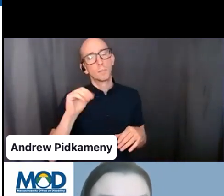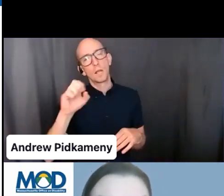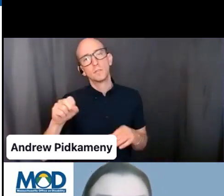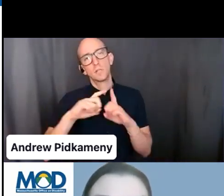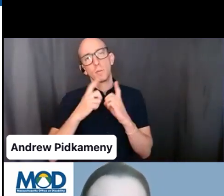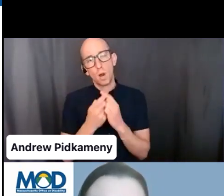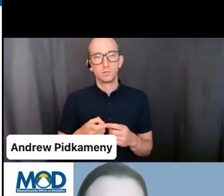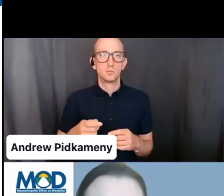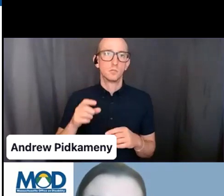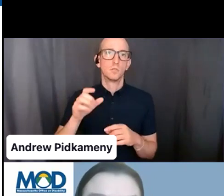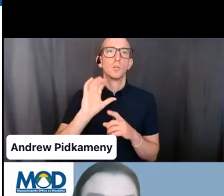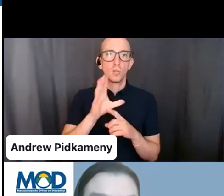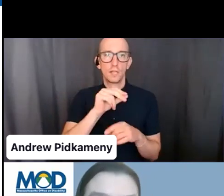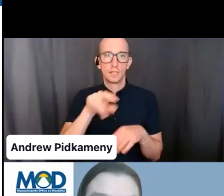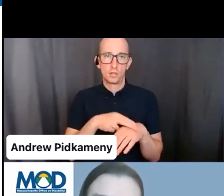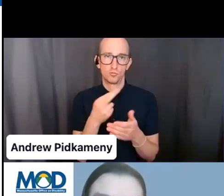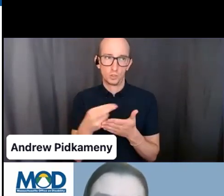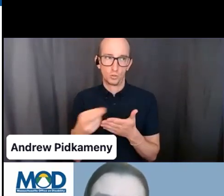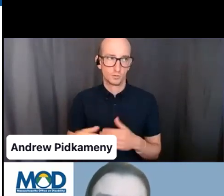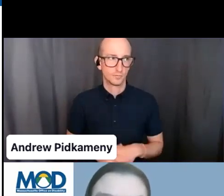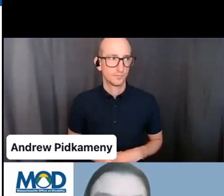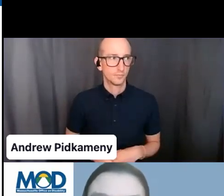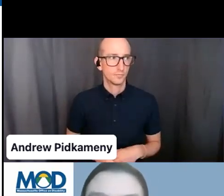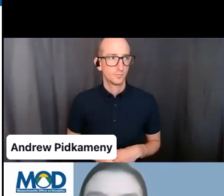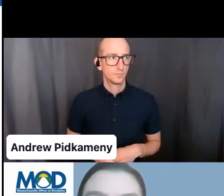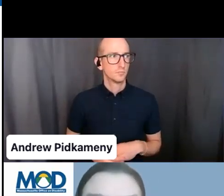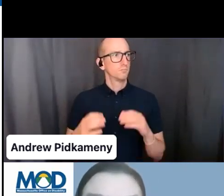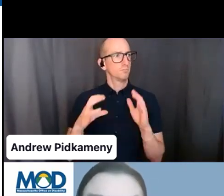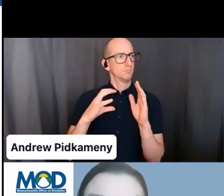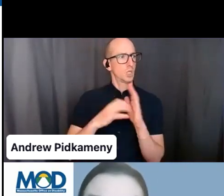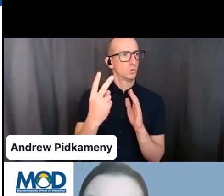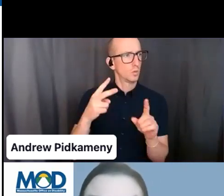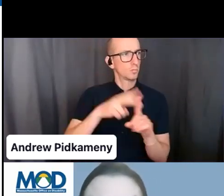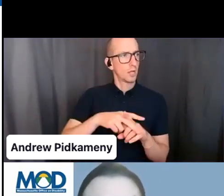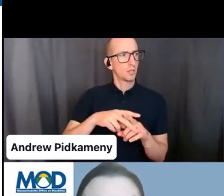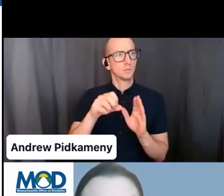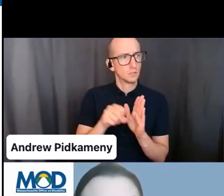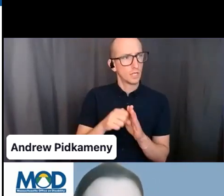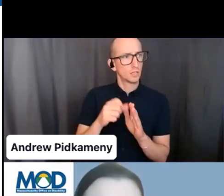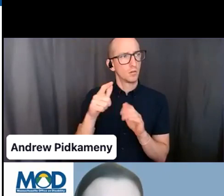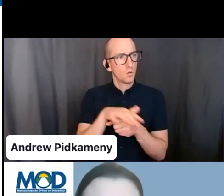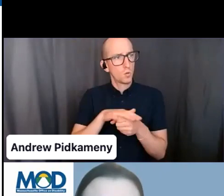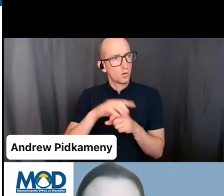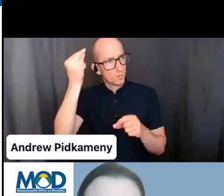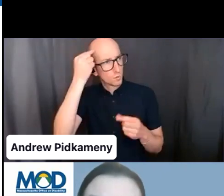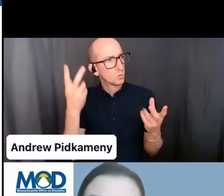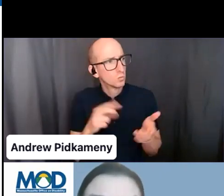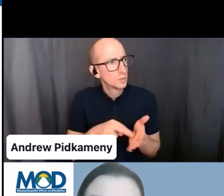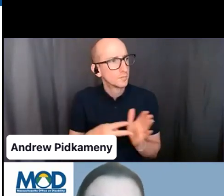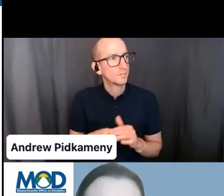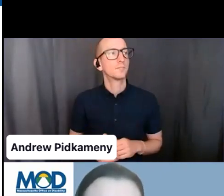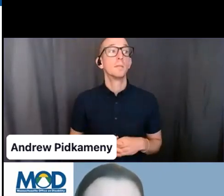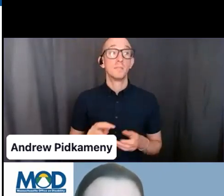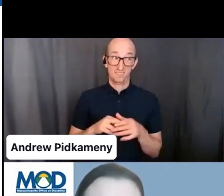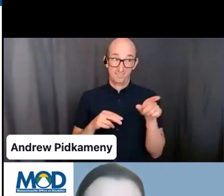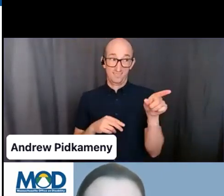So when we say Title II applies to state and local government, we mean any service, program, event, or facility offered by a town,